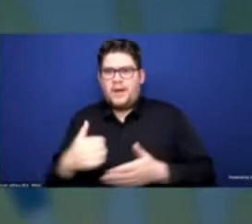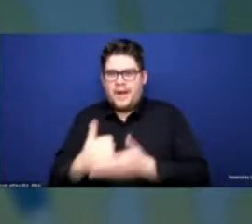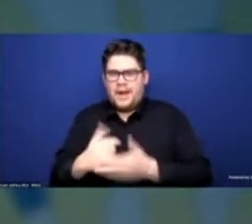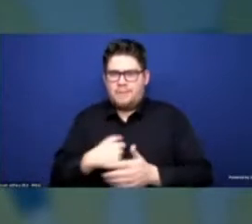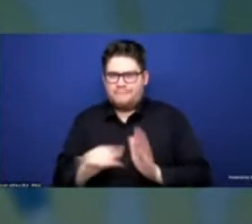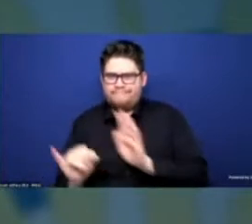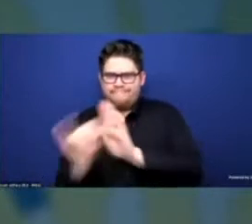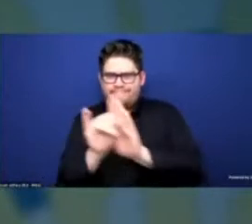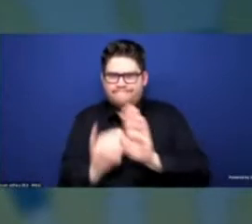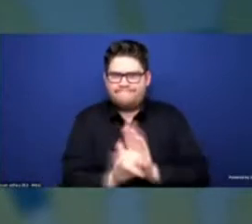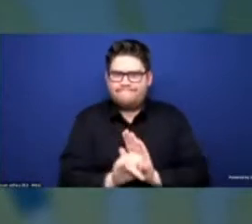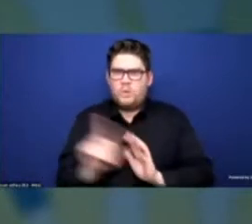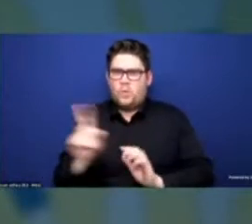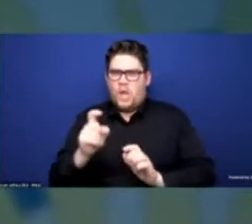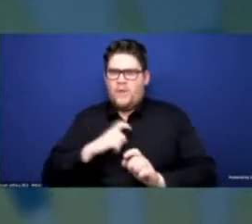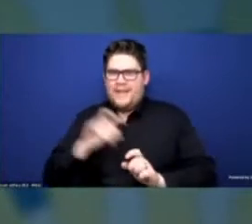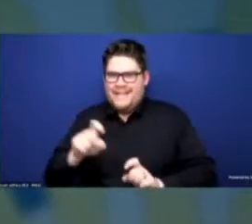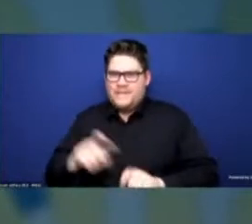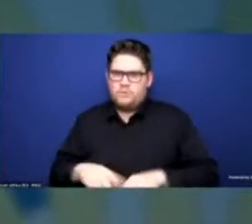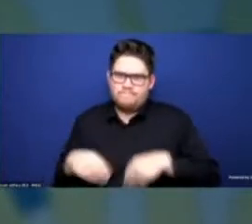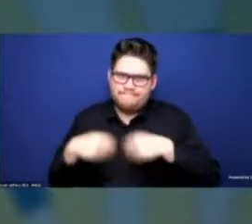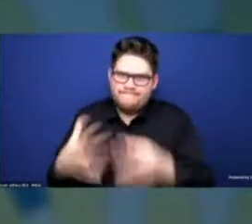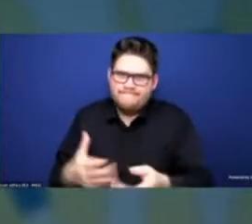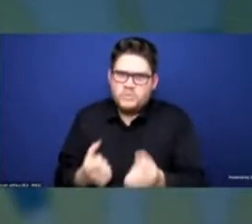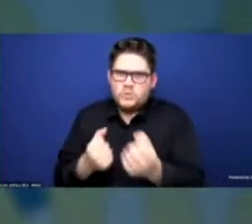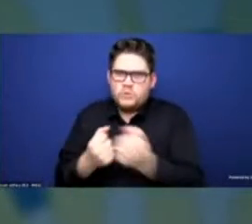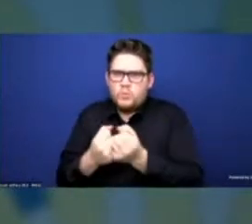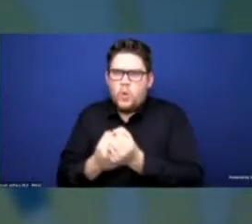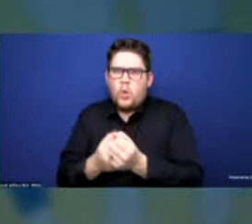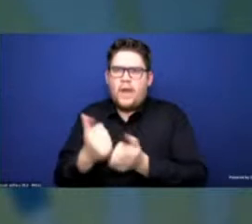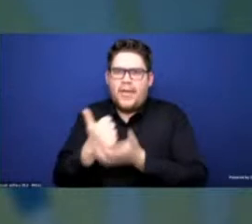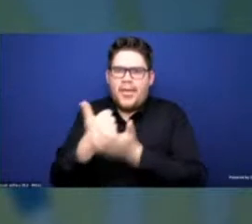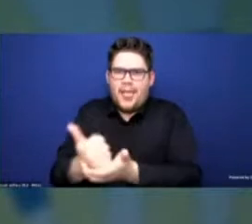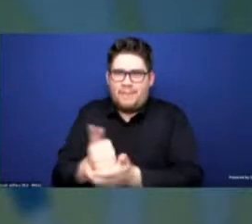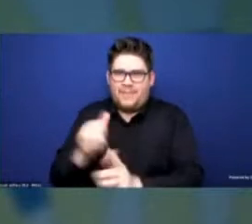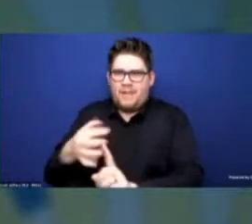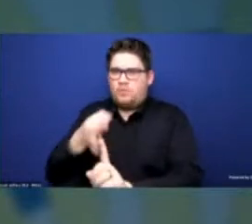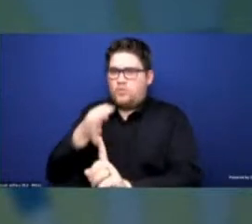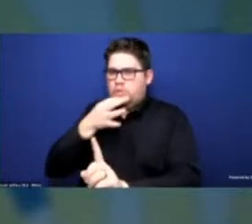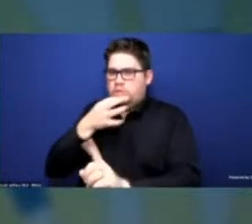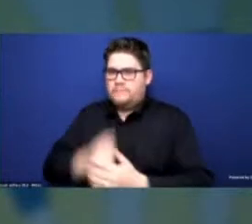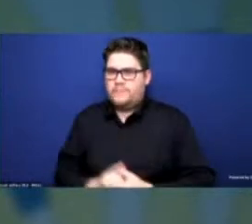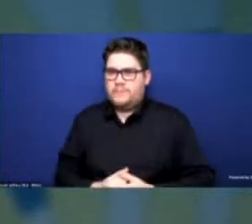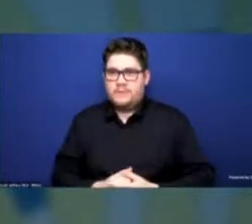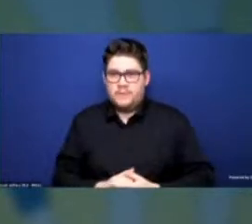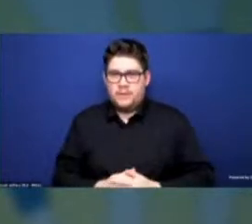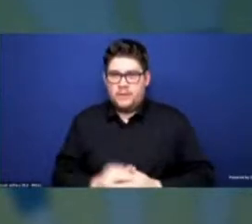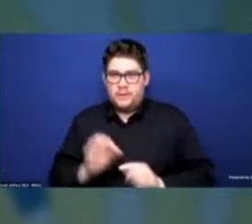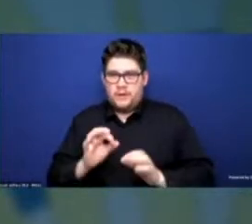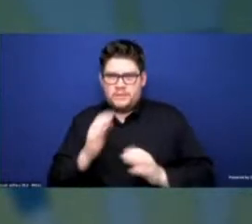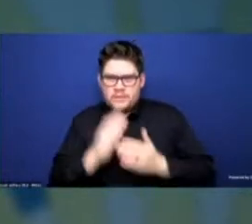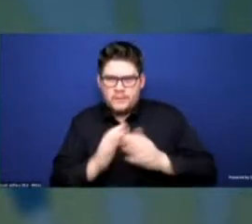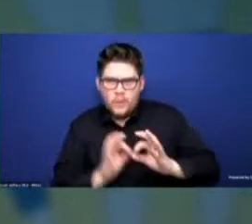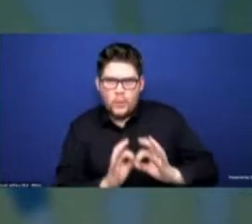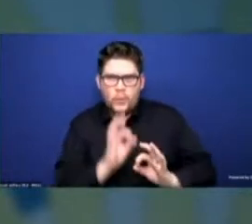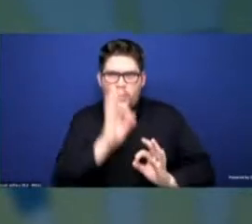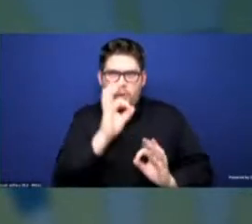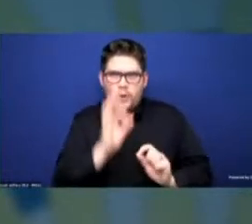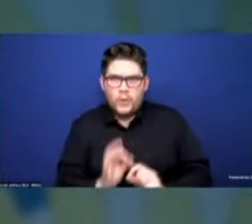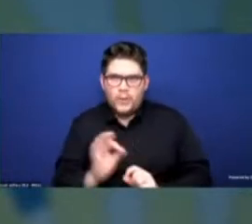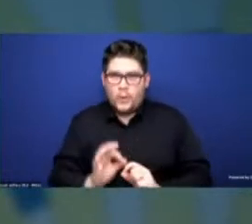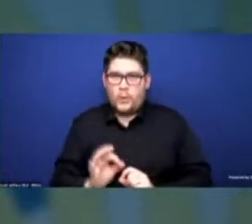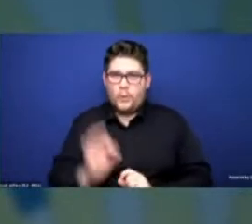fluctuate because of the outbreak measures that were taken there, and it is one of the things that we use that help drive the decision to